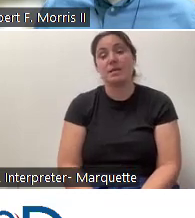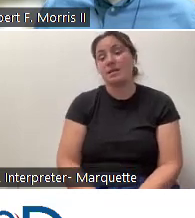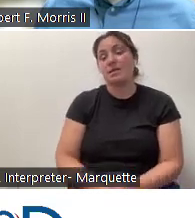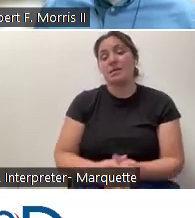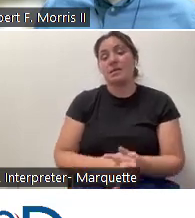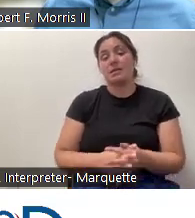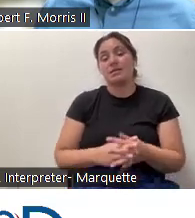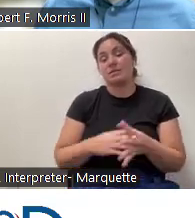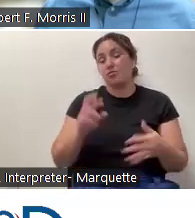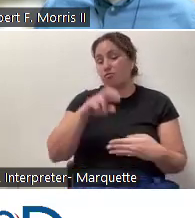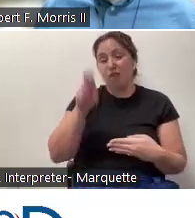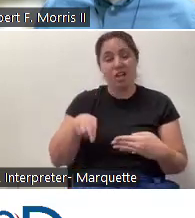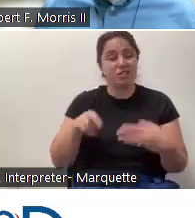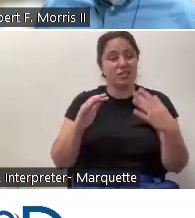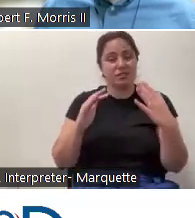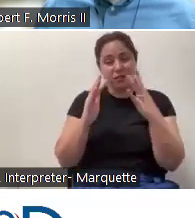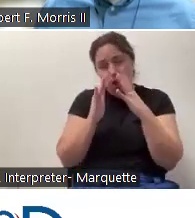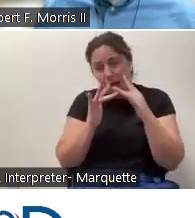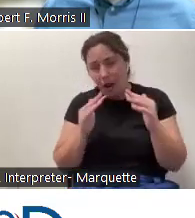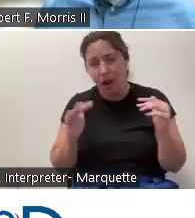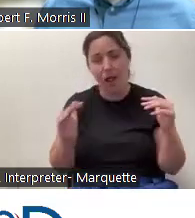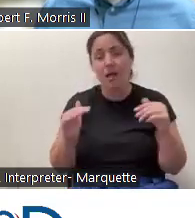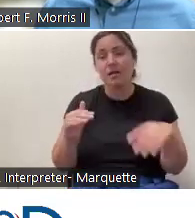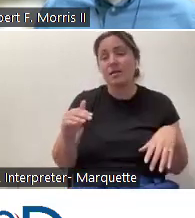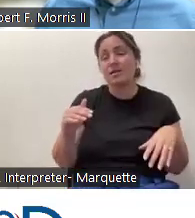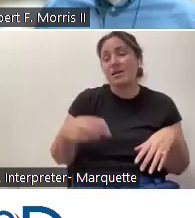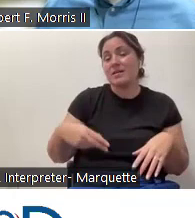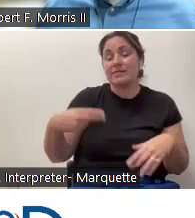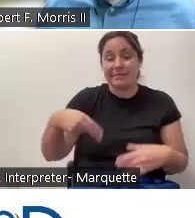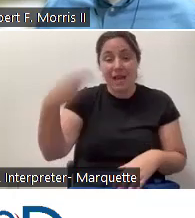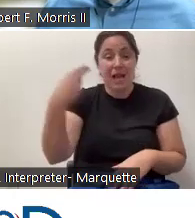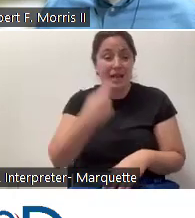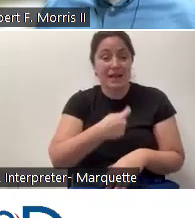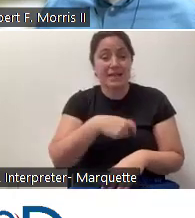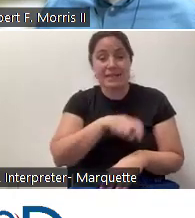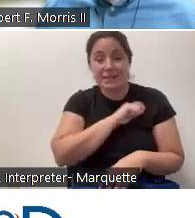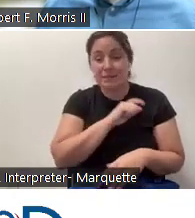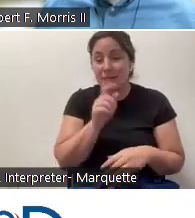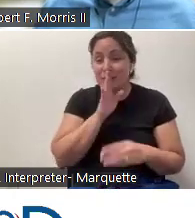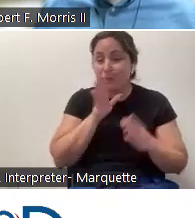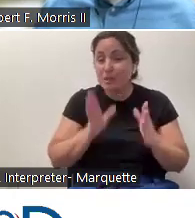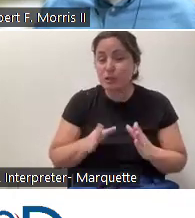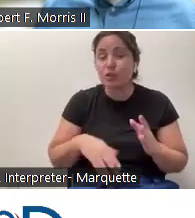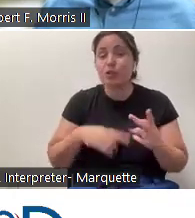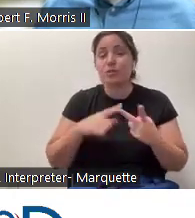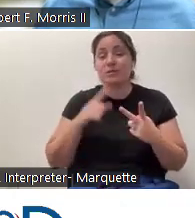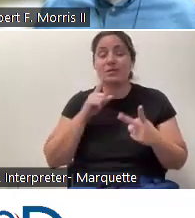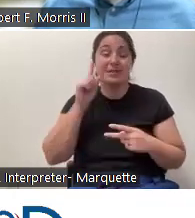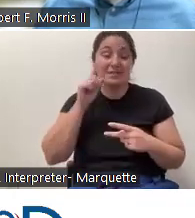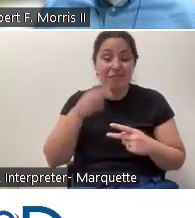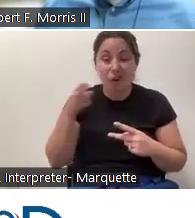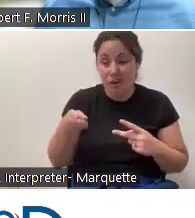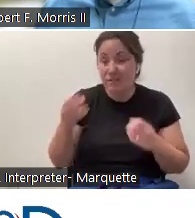of Rochester, so we do have a high Spanish-speaking population as well as individuals who are deaf and hard of